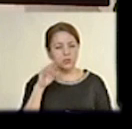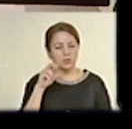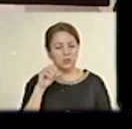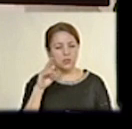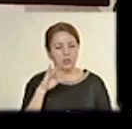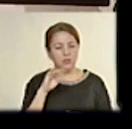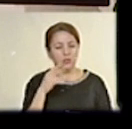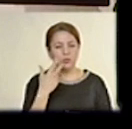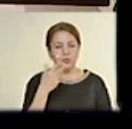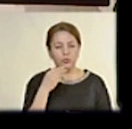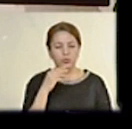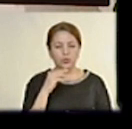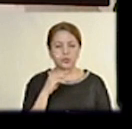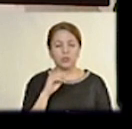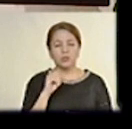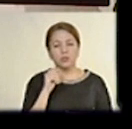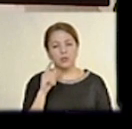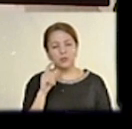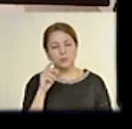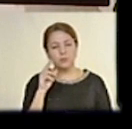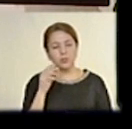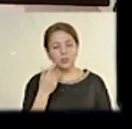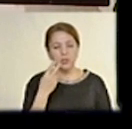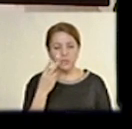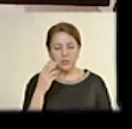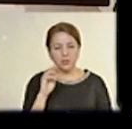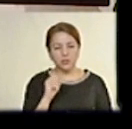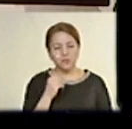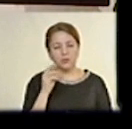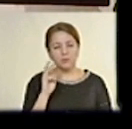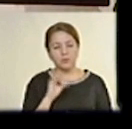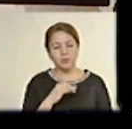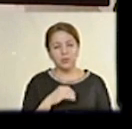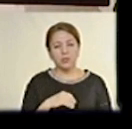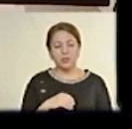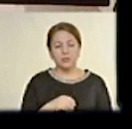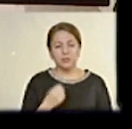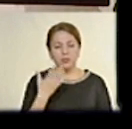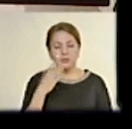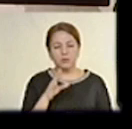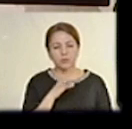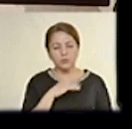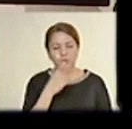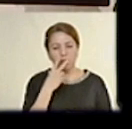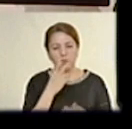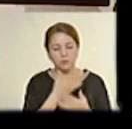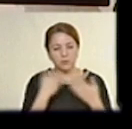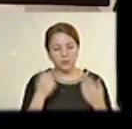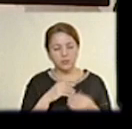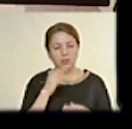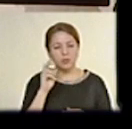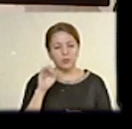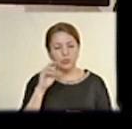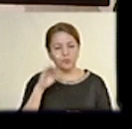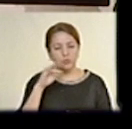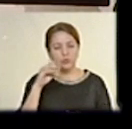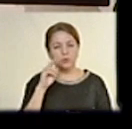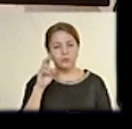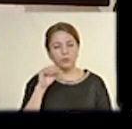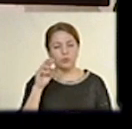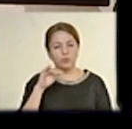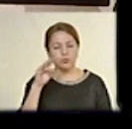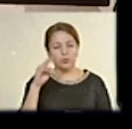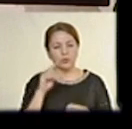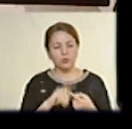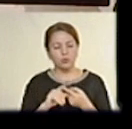ta keladimi, 4 ta keladimi va 2 ta keladimi oldin butun qismlarni yig'indi ko'rinishda butunni butunga